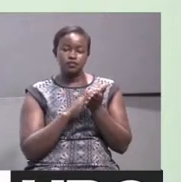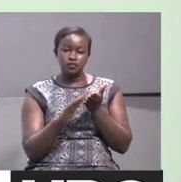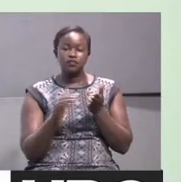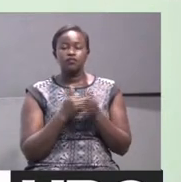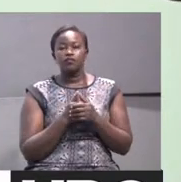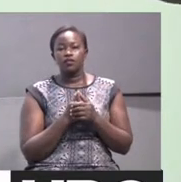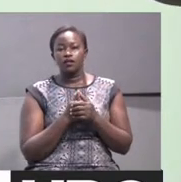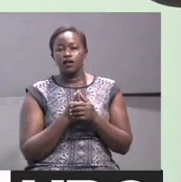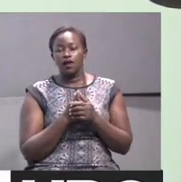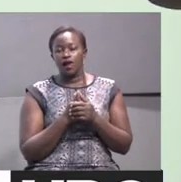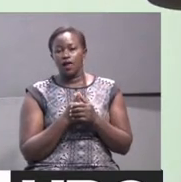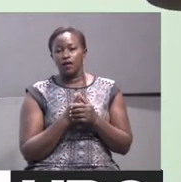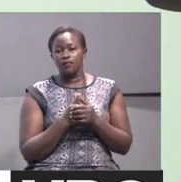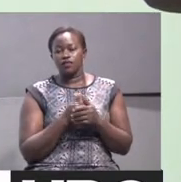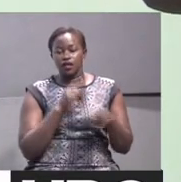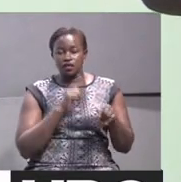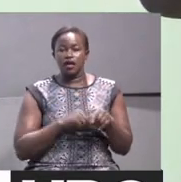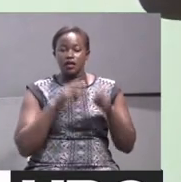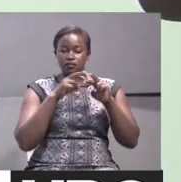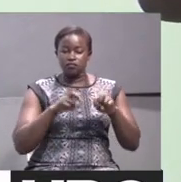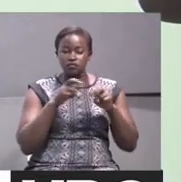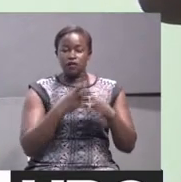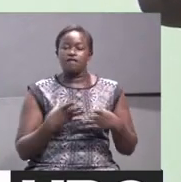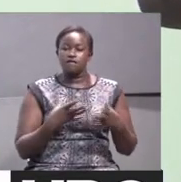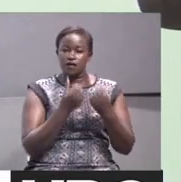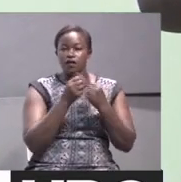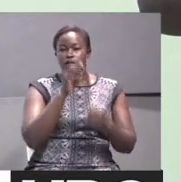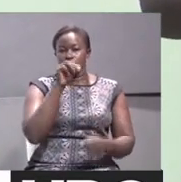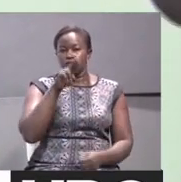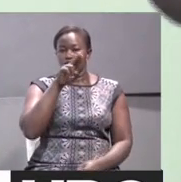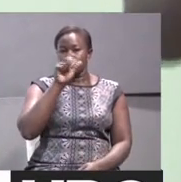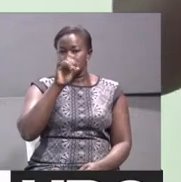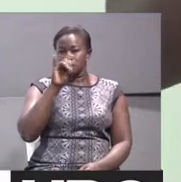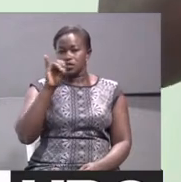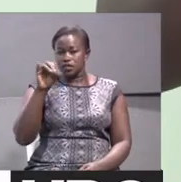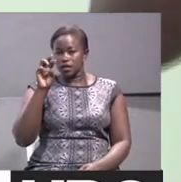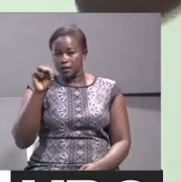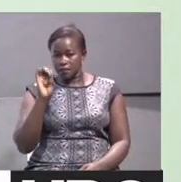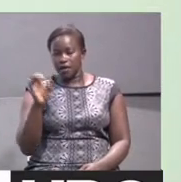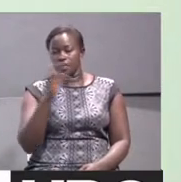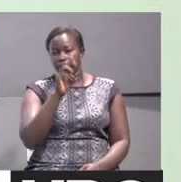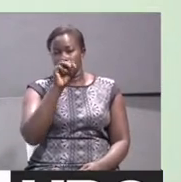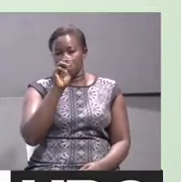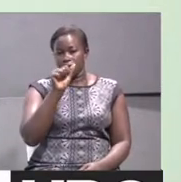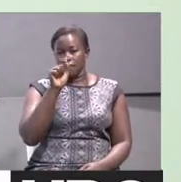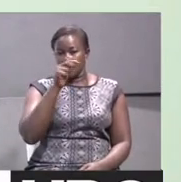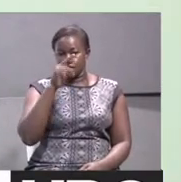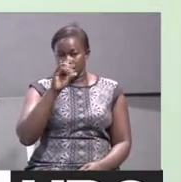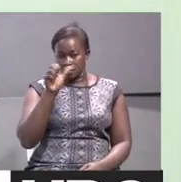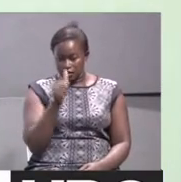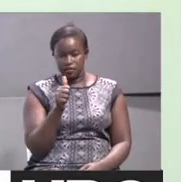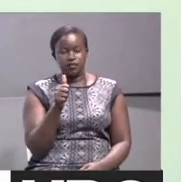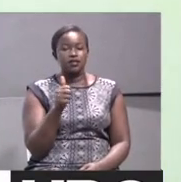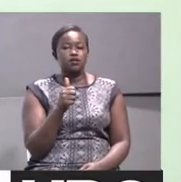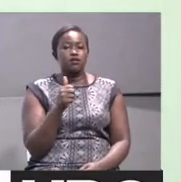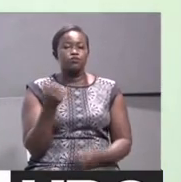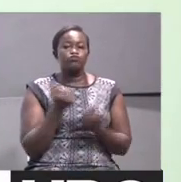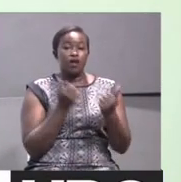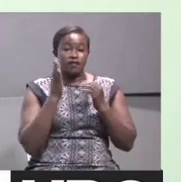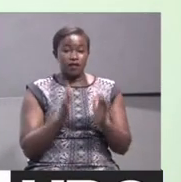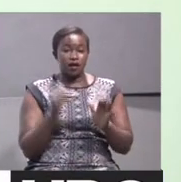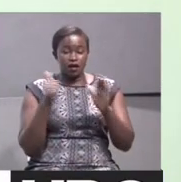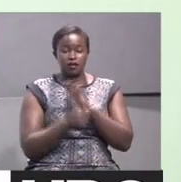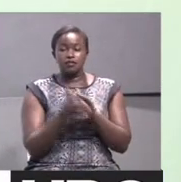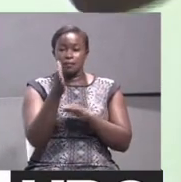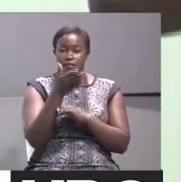In an operation we carried out and arrested Musime Mathias, who is a driver attached to the Ministry of Health, and